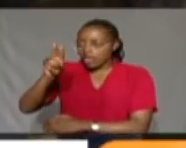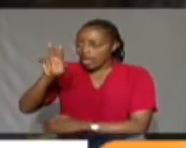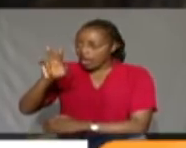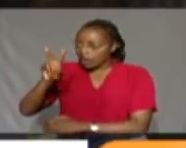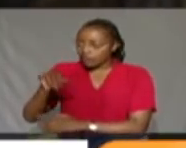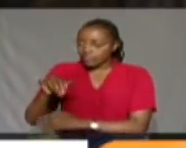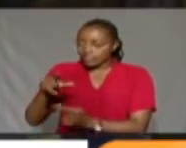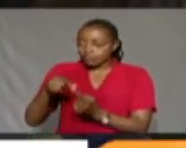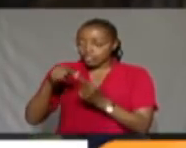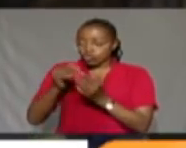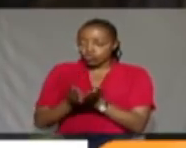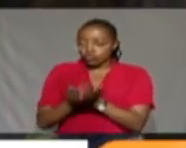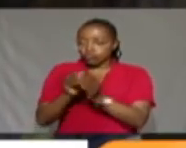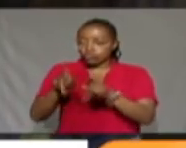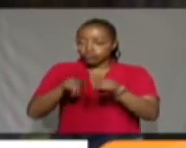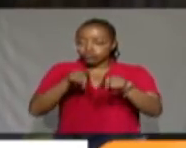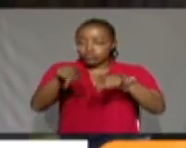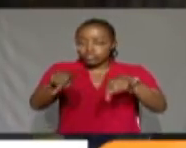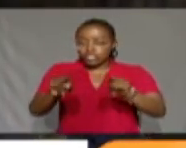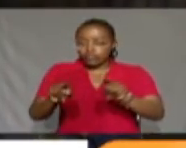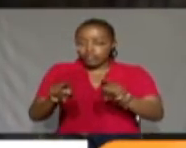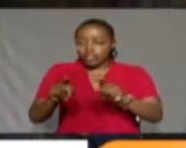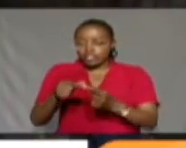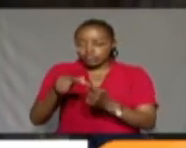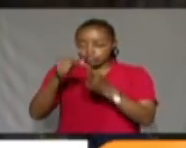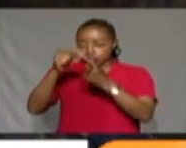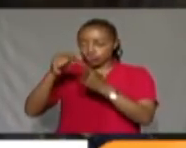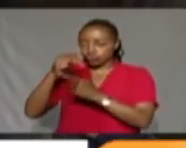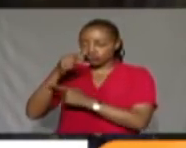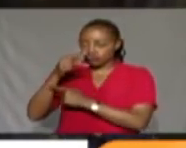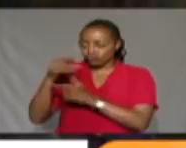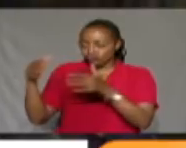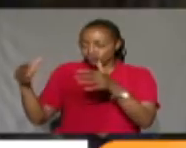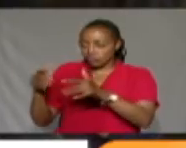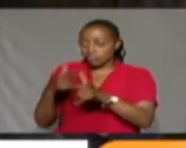operators, we were able to insert the special forces and the rangers